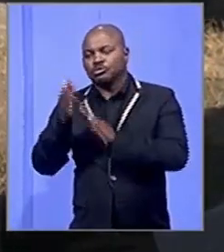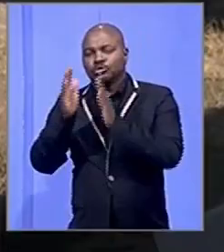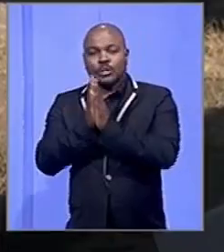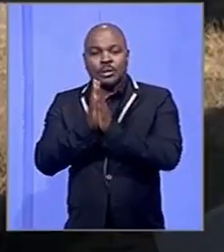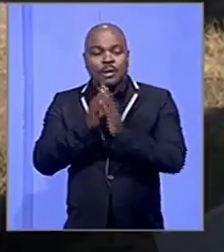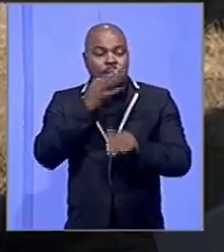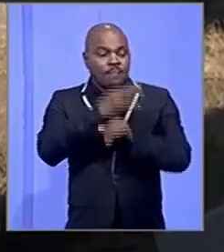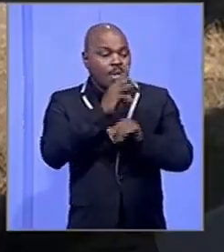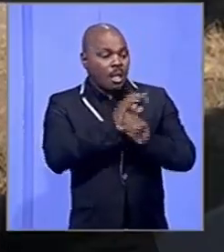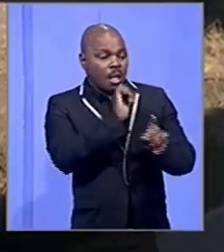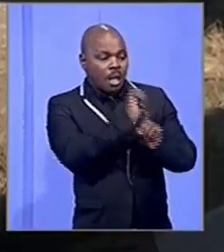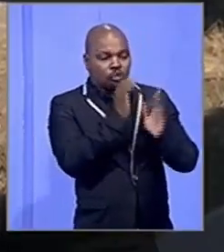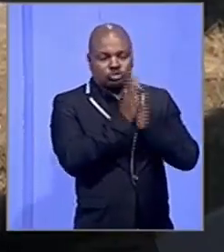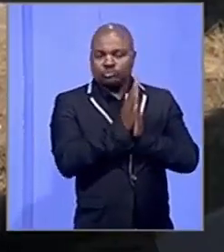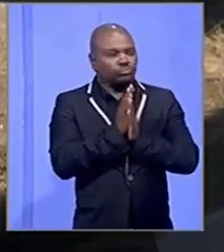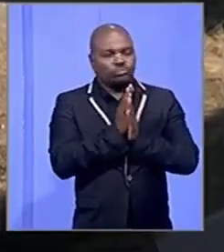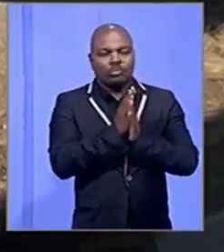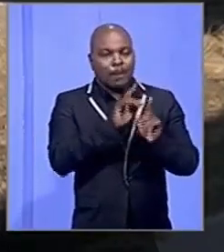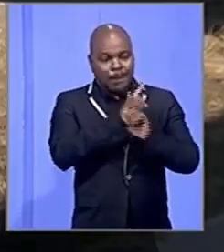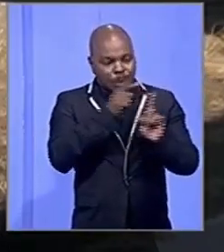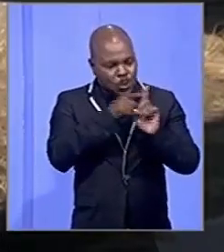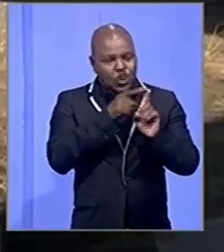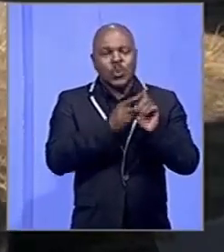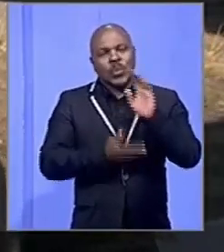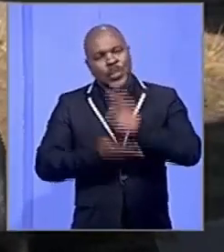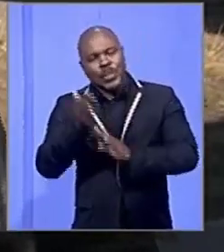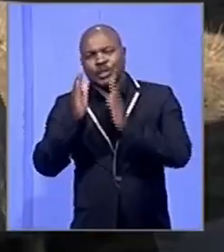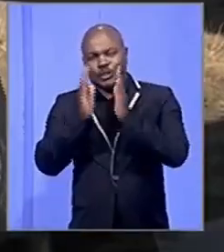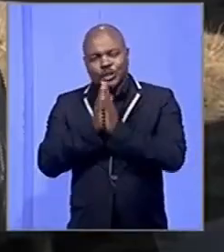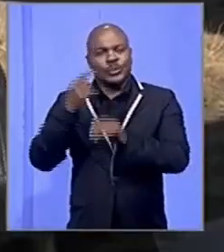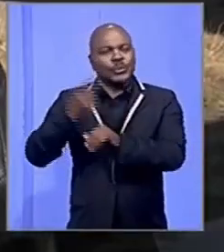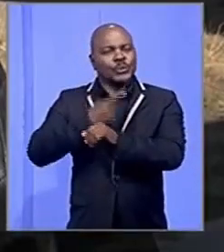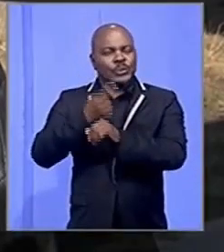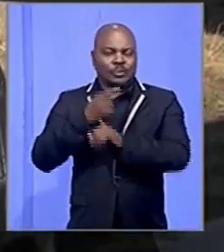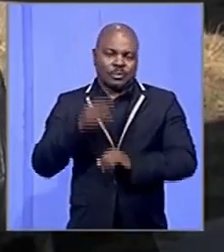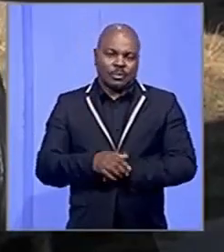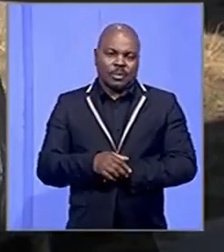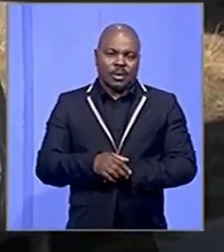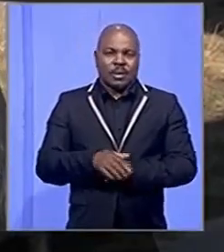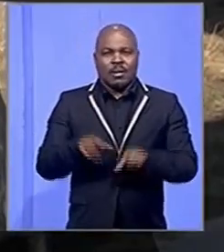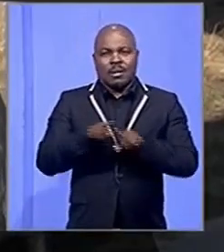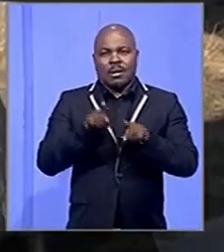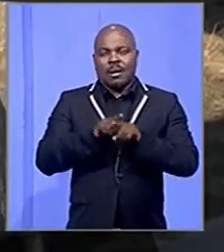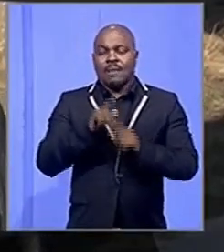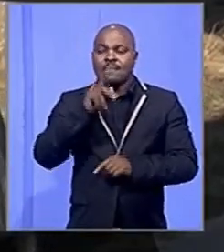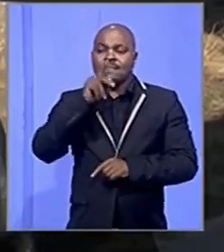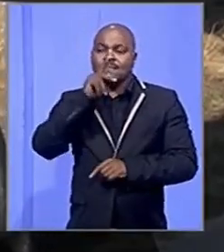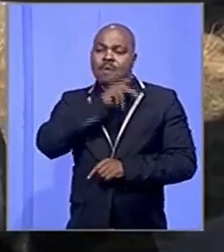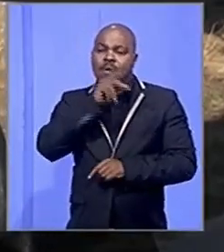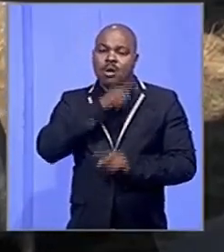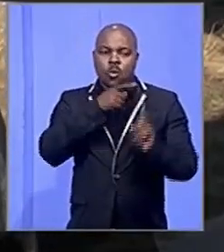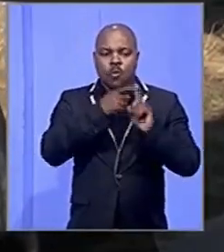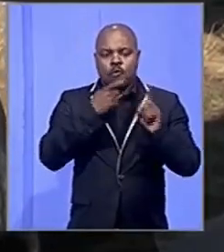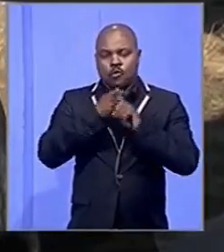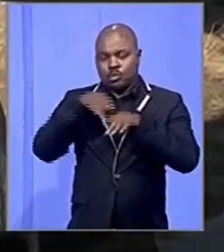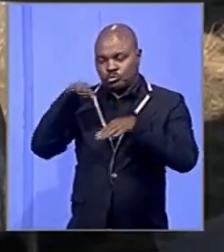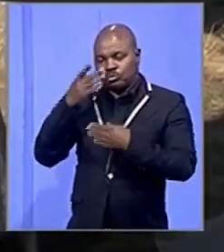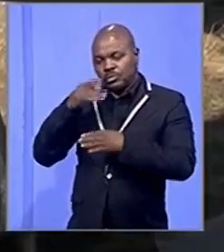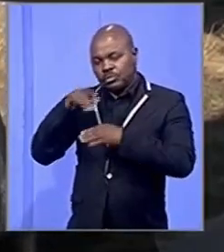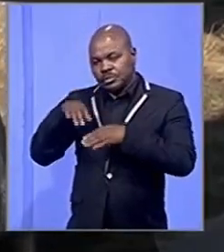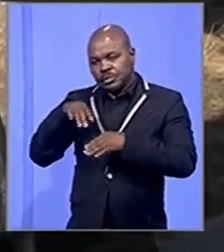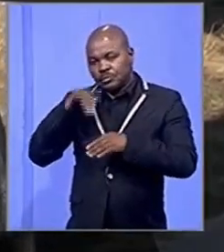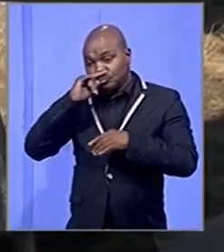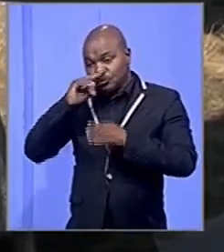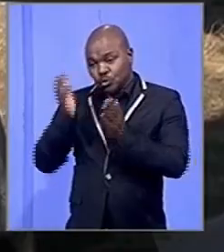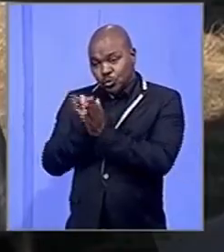tsamaya kereke marena ba tla tsamaya kereke. To such an extent ya hore e ne re hae re la bohlano ha tswa crèche. Ha o